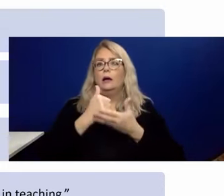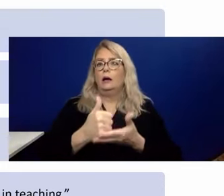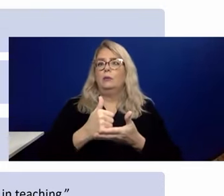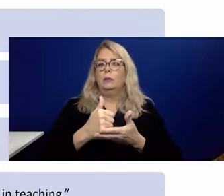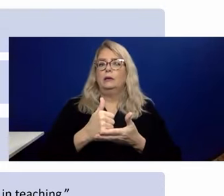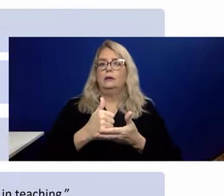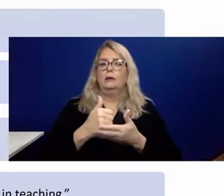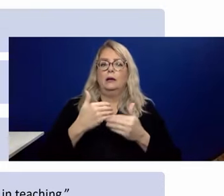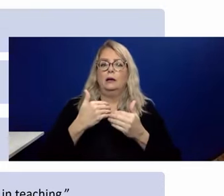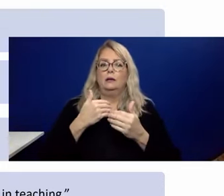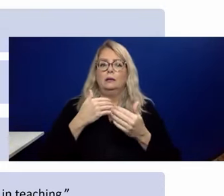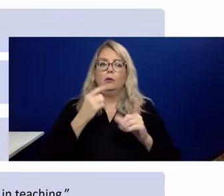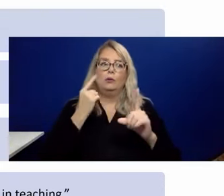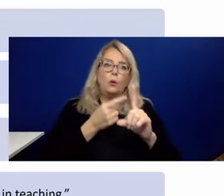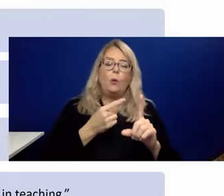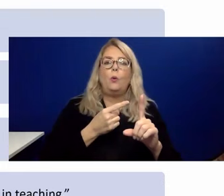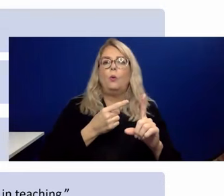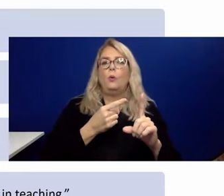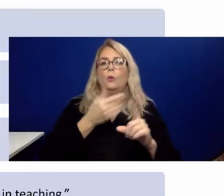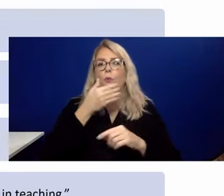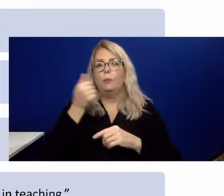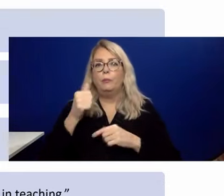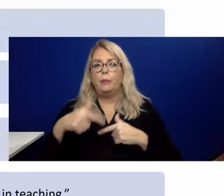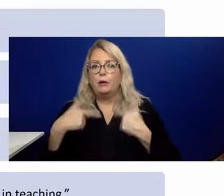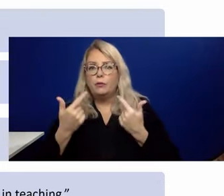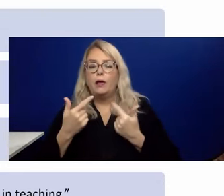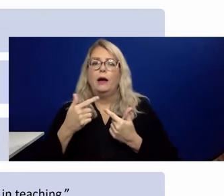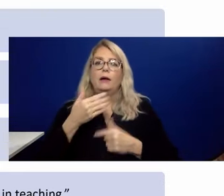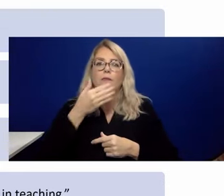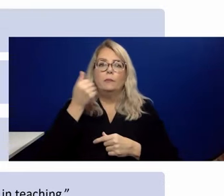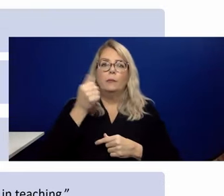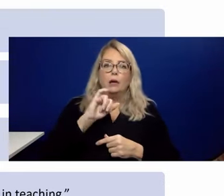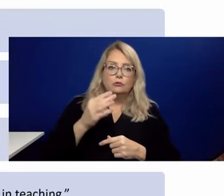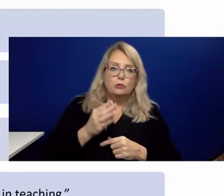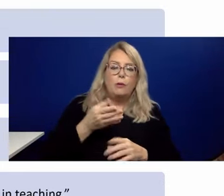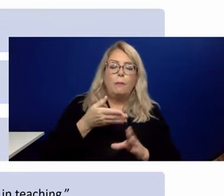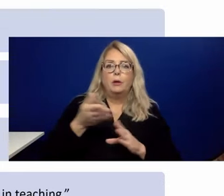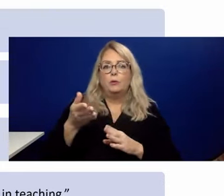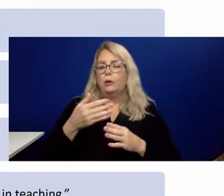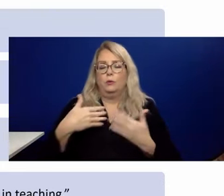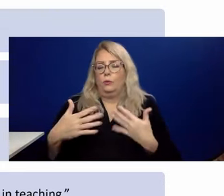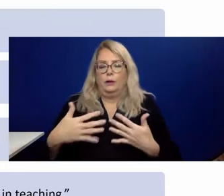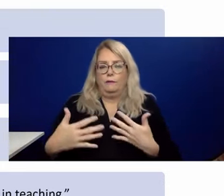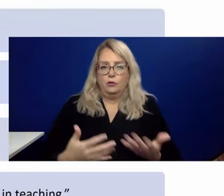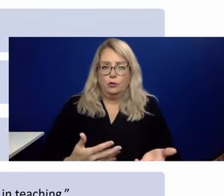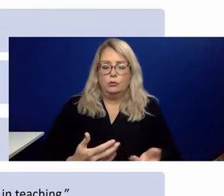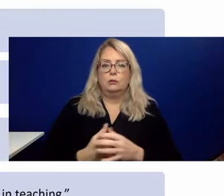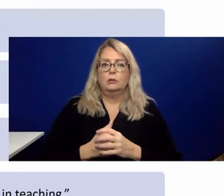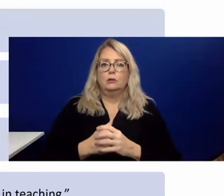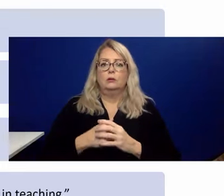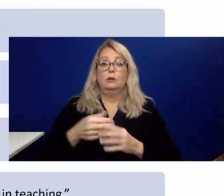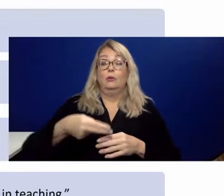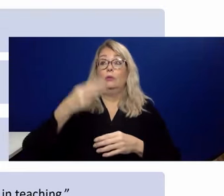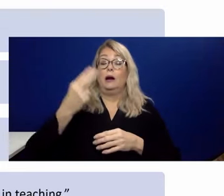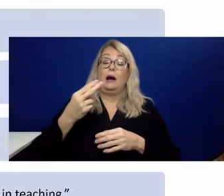the goal is to get them to a better job, a better life, better career, trade, whatever, where they're going to have a higher income, support themselves, family.